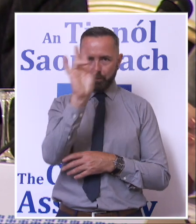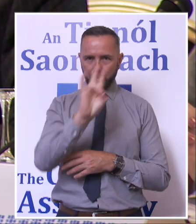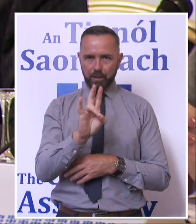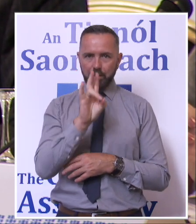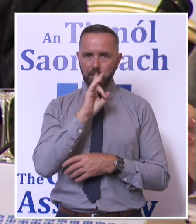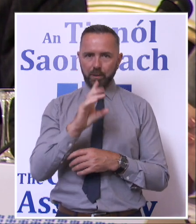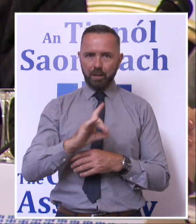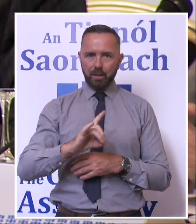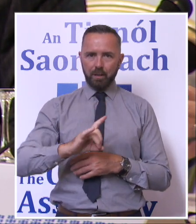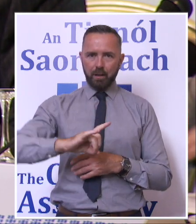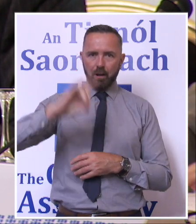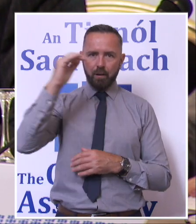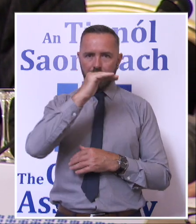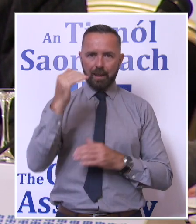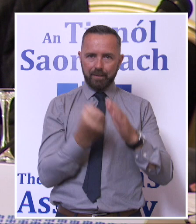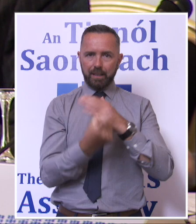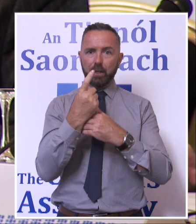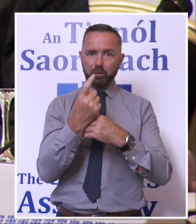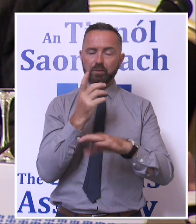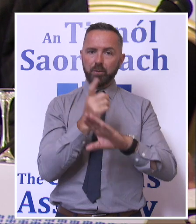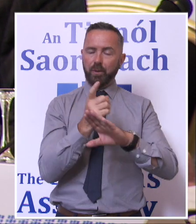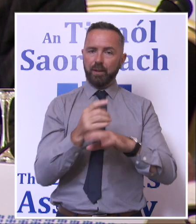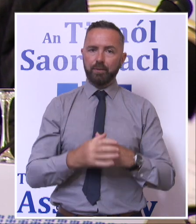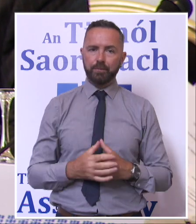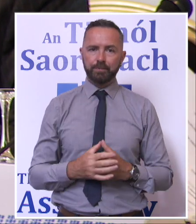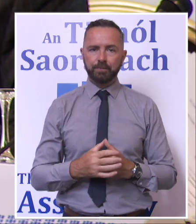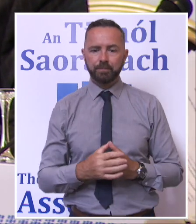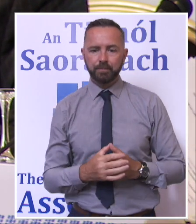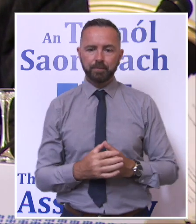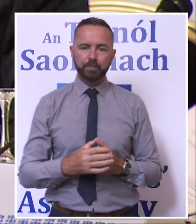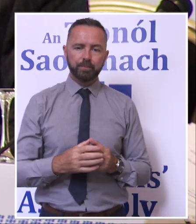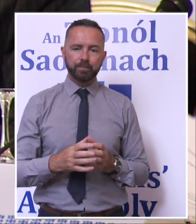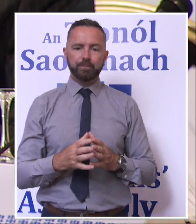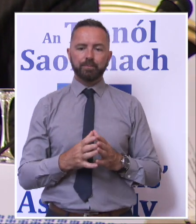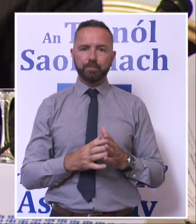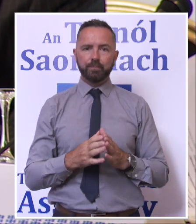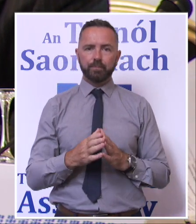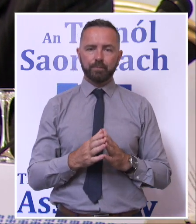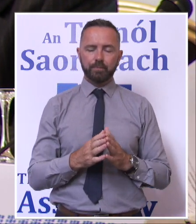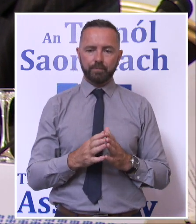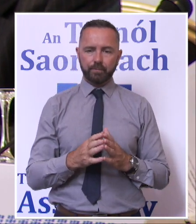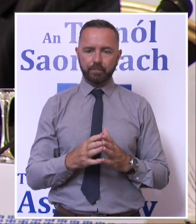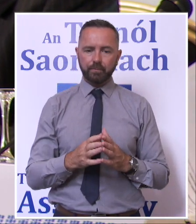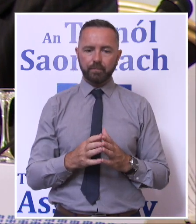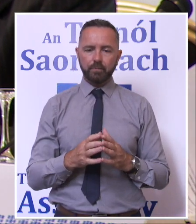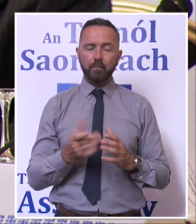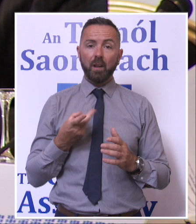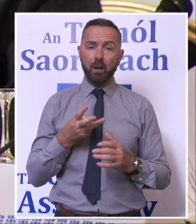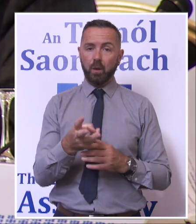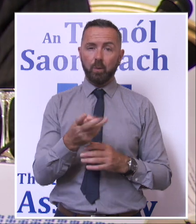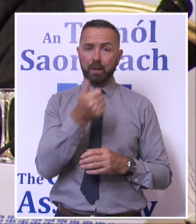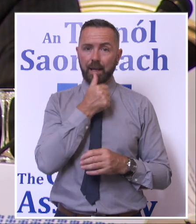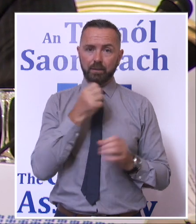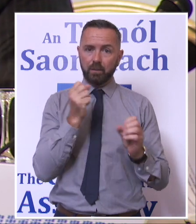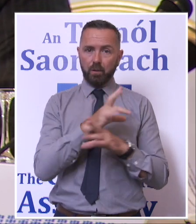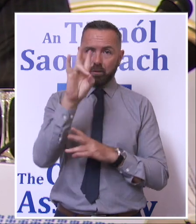level thematic issues that a Brid and I will sort of address collectively.